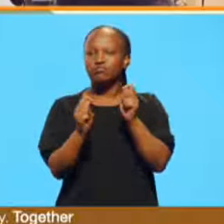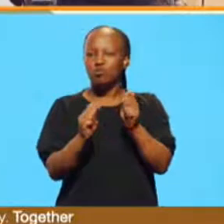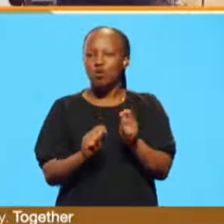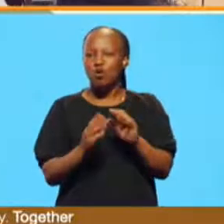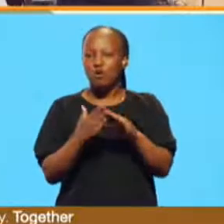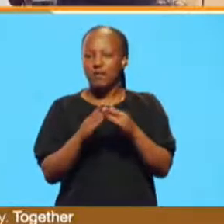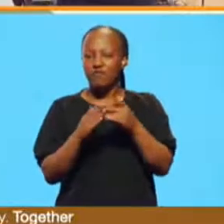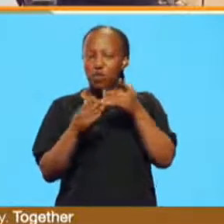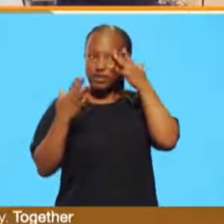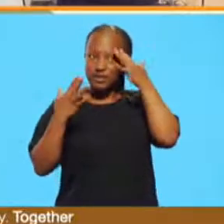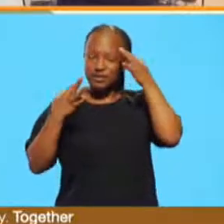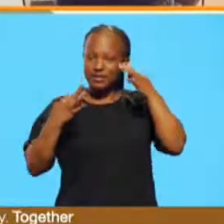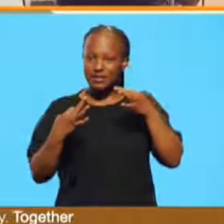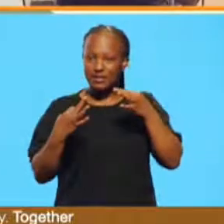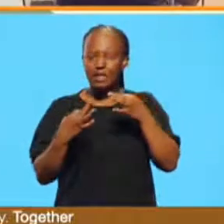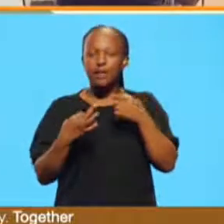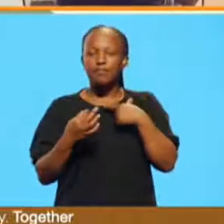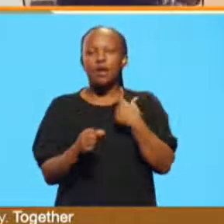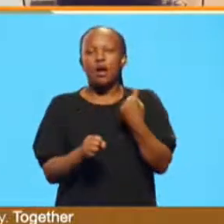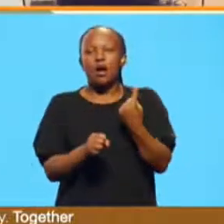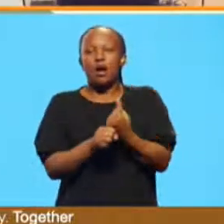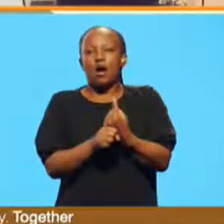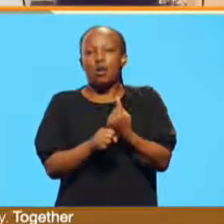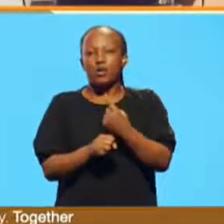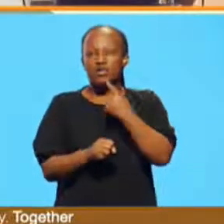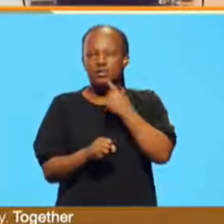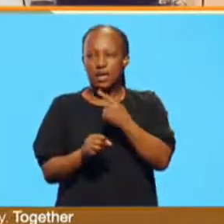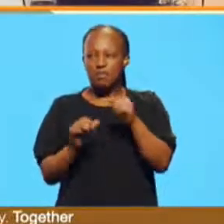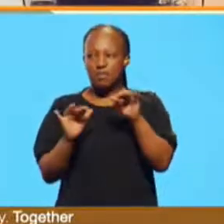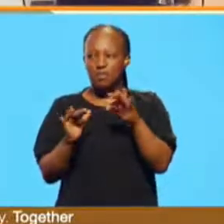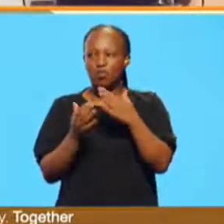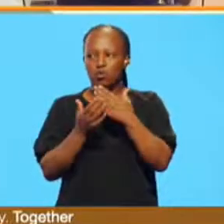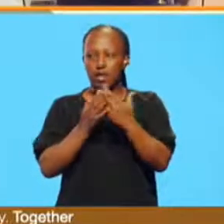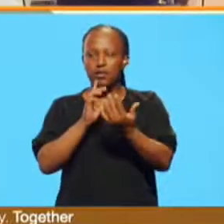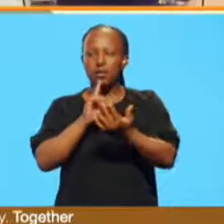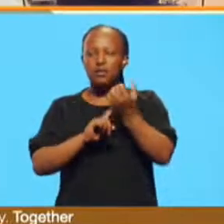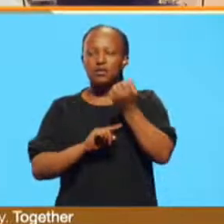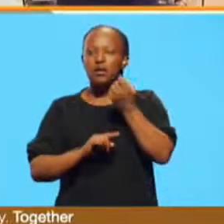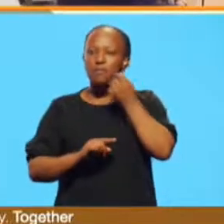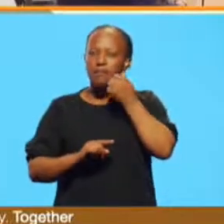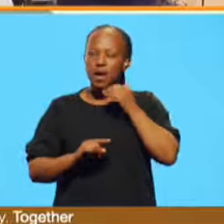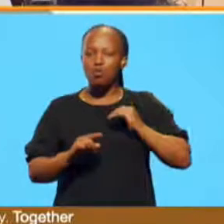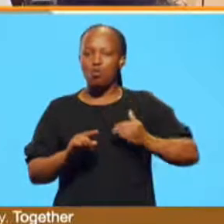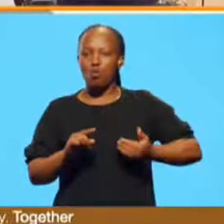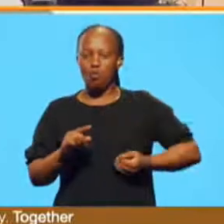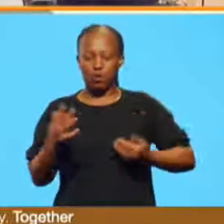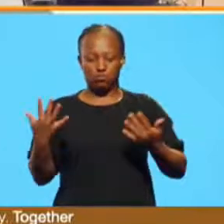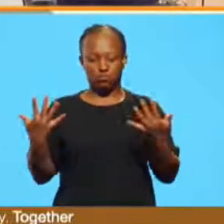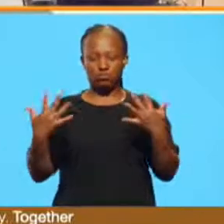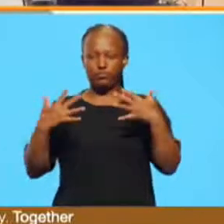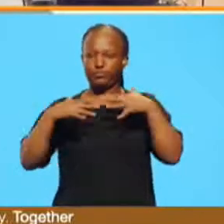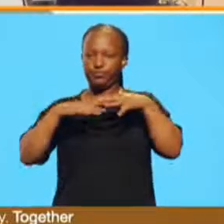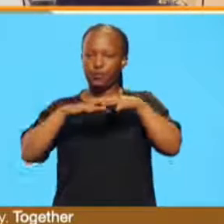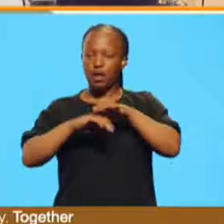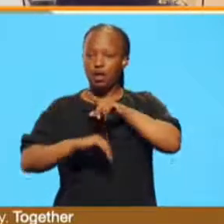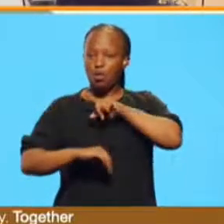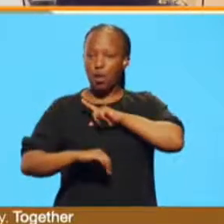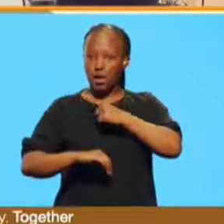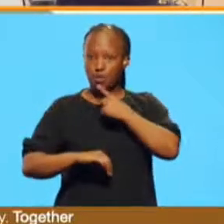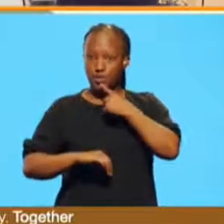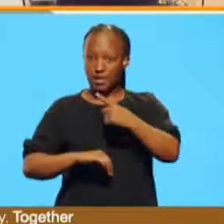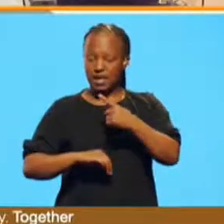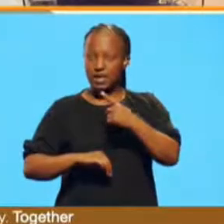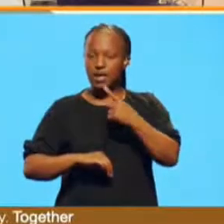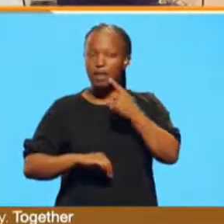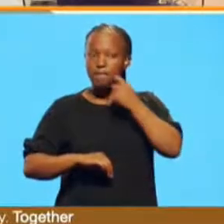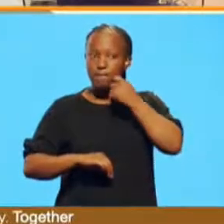making decisions. This, I always say to people that it can be achieved through gender mainstreaming. Why am I saying so? In gender mainstreaming, we're expected to